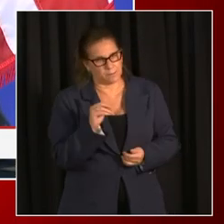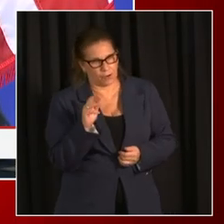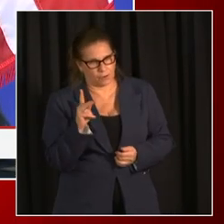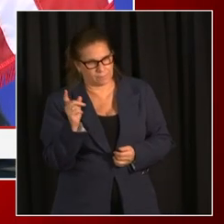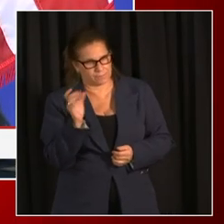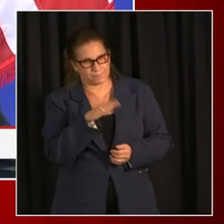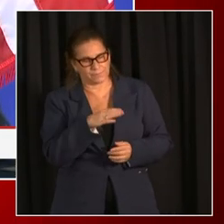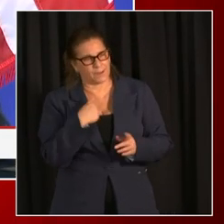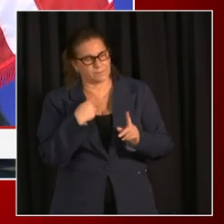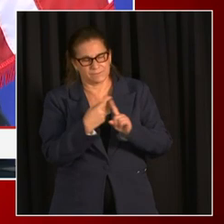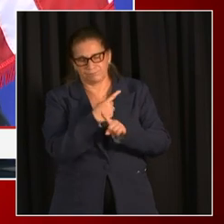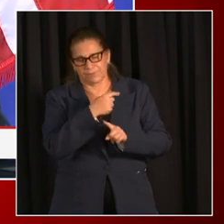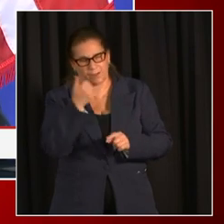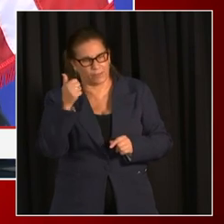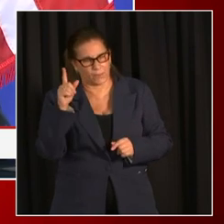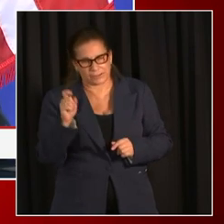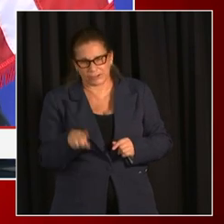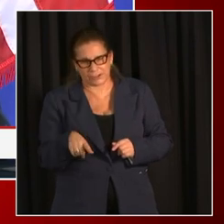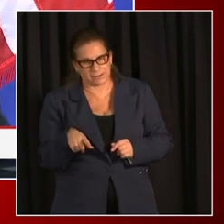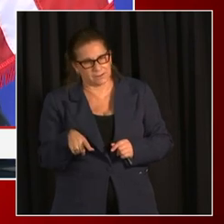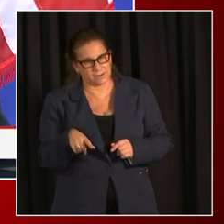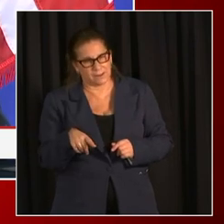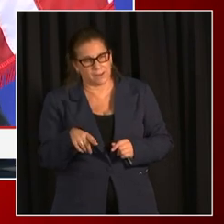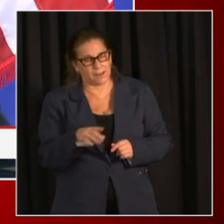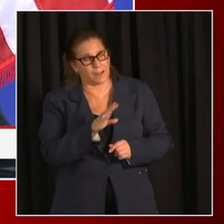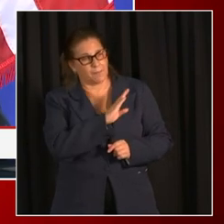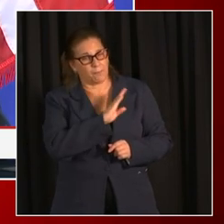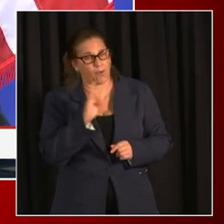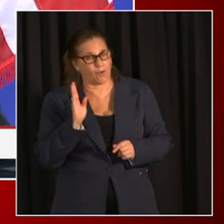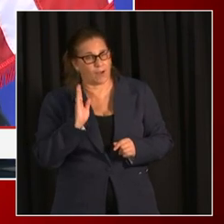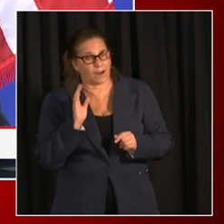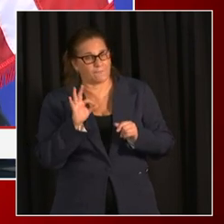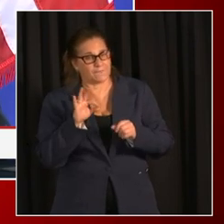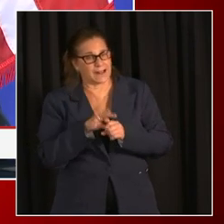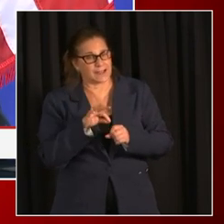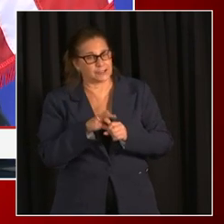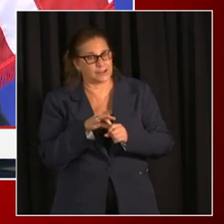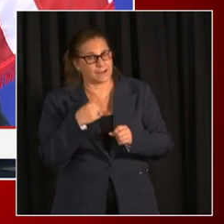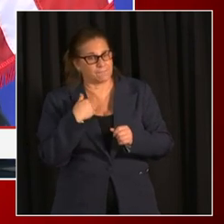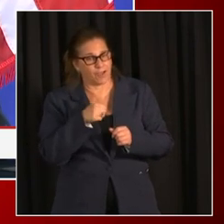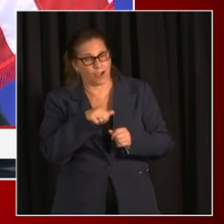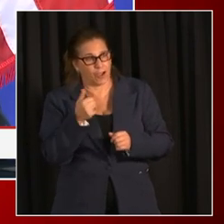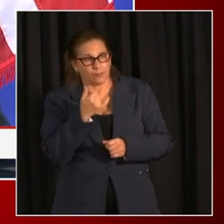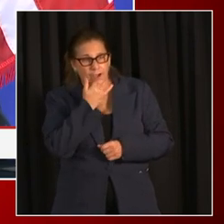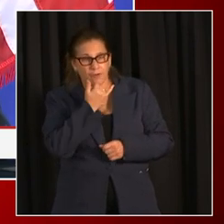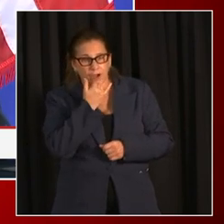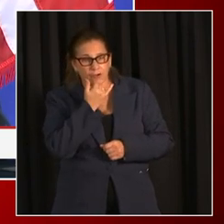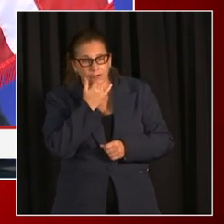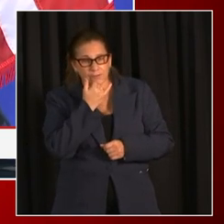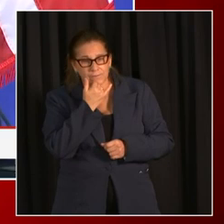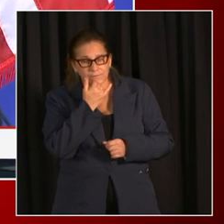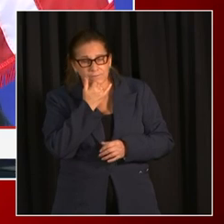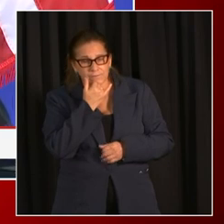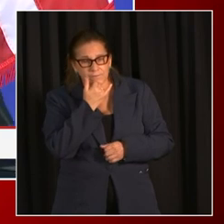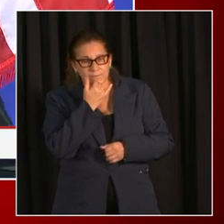topic, Board of Elections had another error in a recent mailing, flawed mailer that